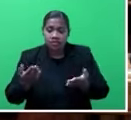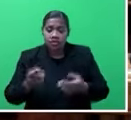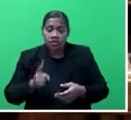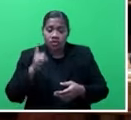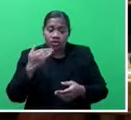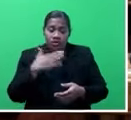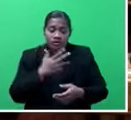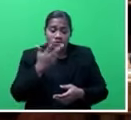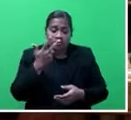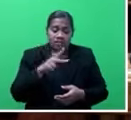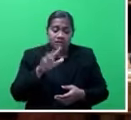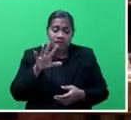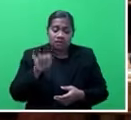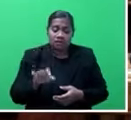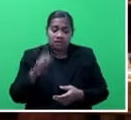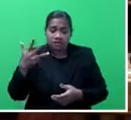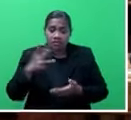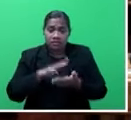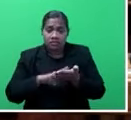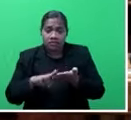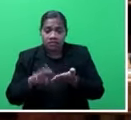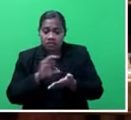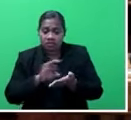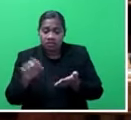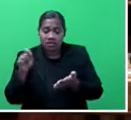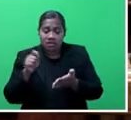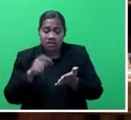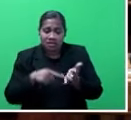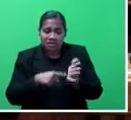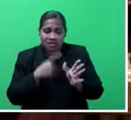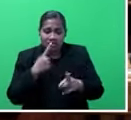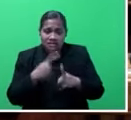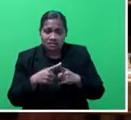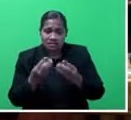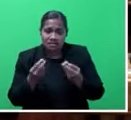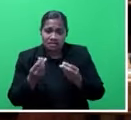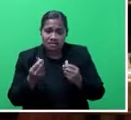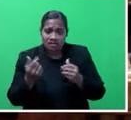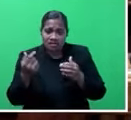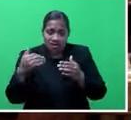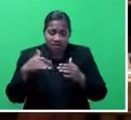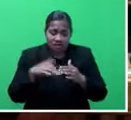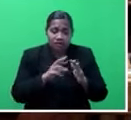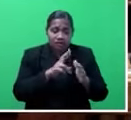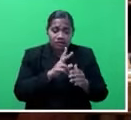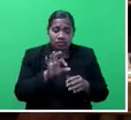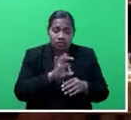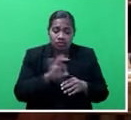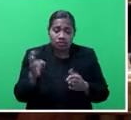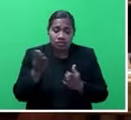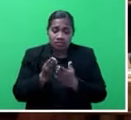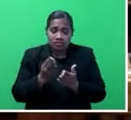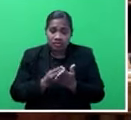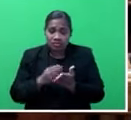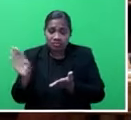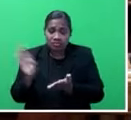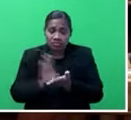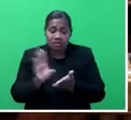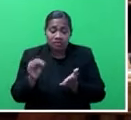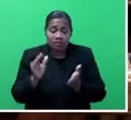185.9 million in non-tax cash inflows from off-budget support grants received from Australia and New